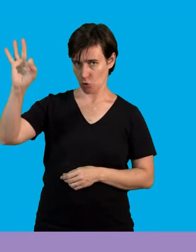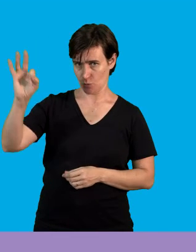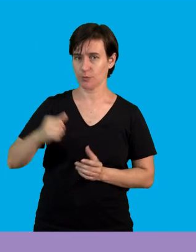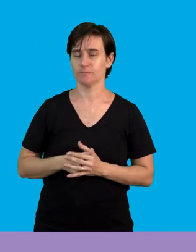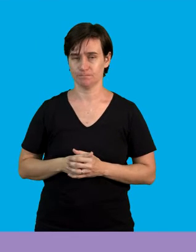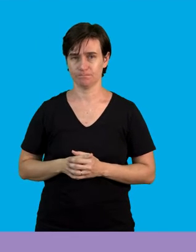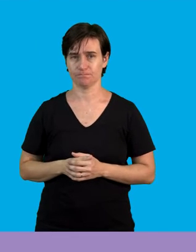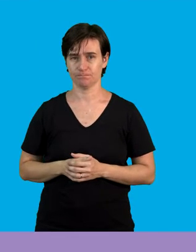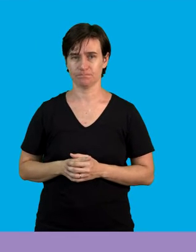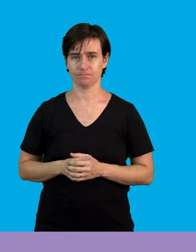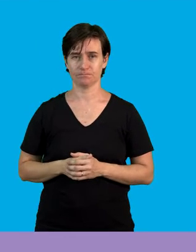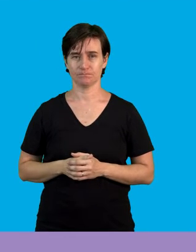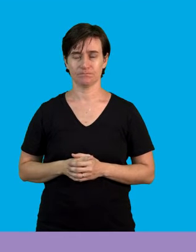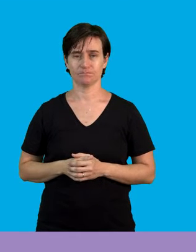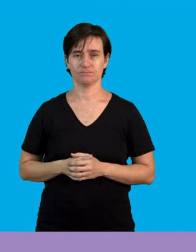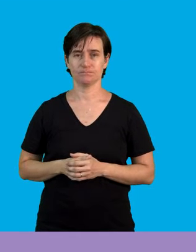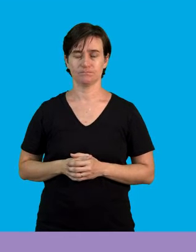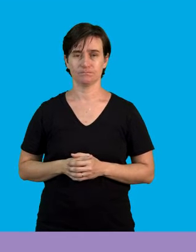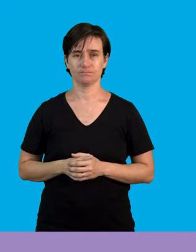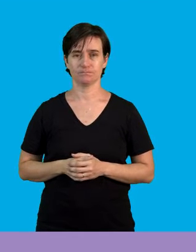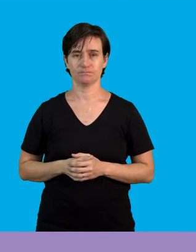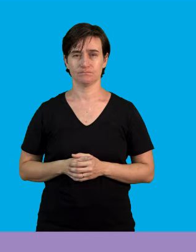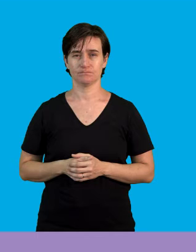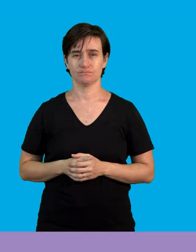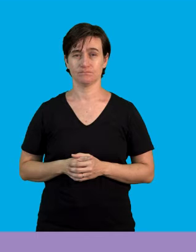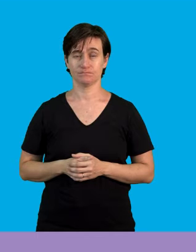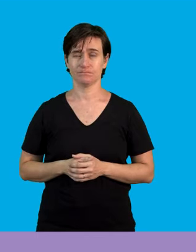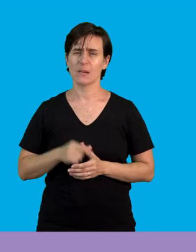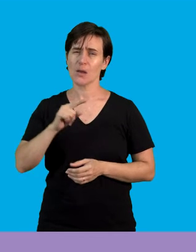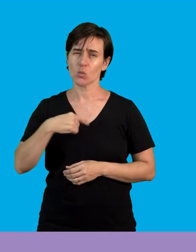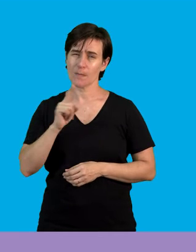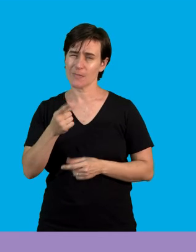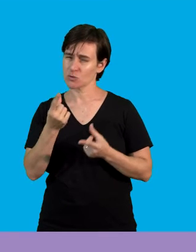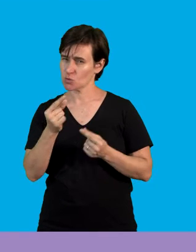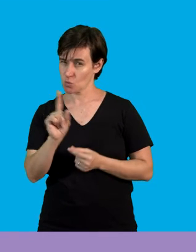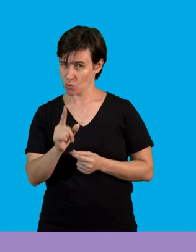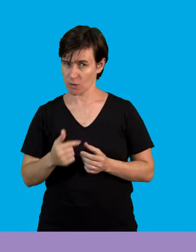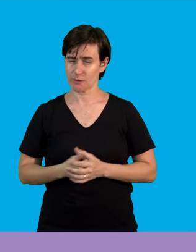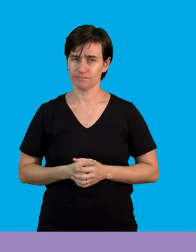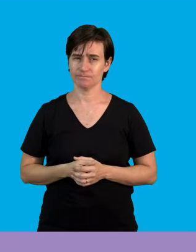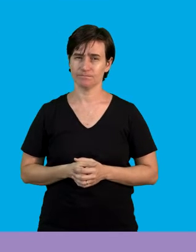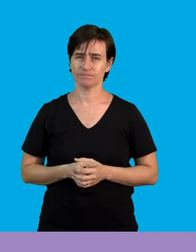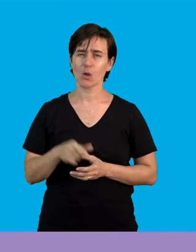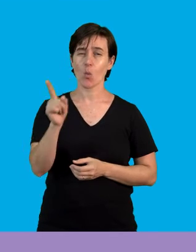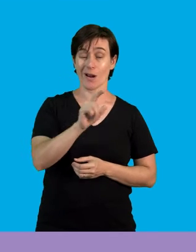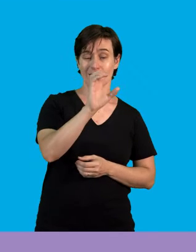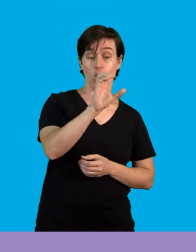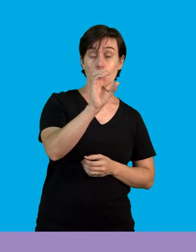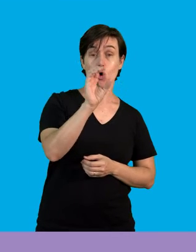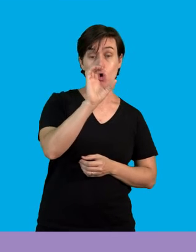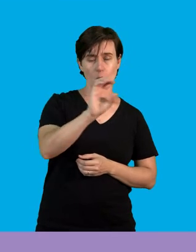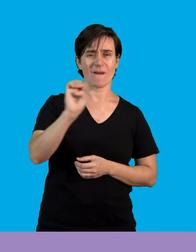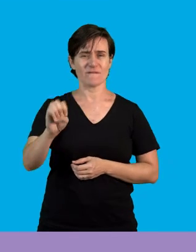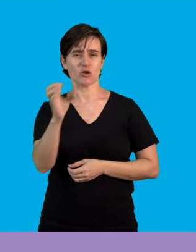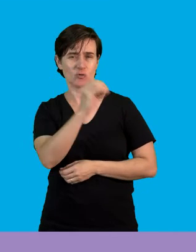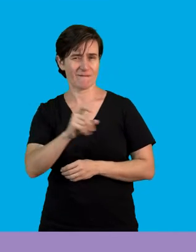That's how those x's come about. But sorry, our task is to find what is the